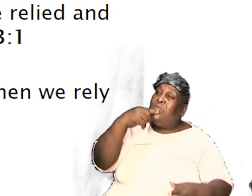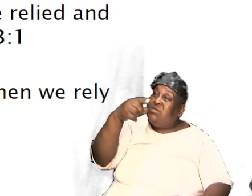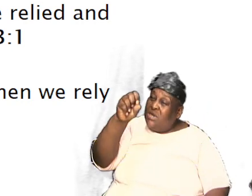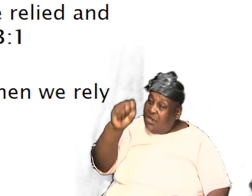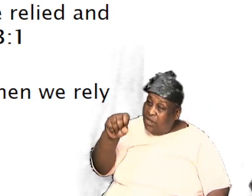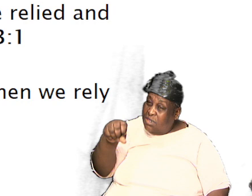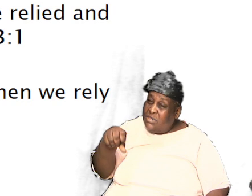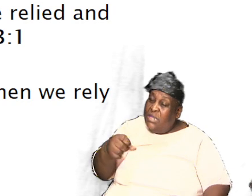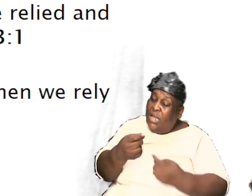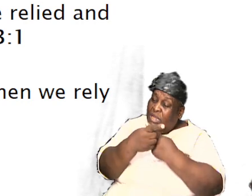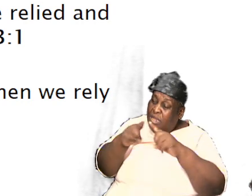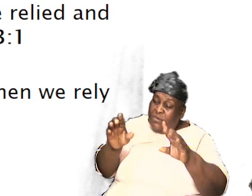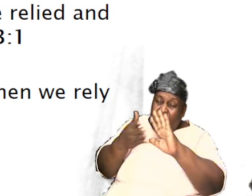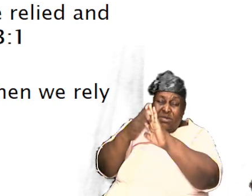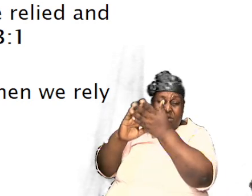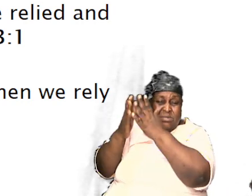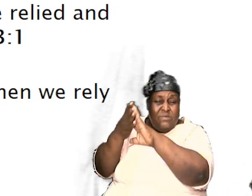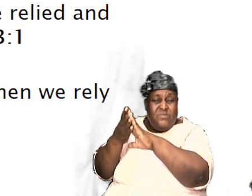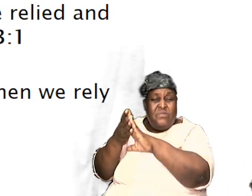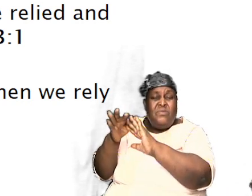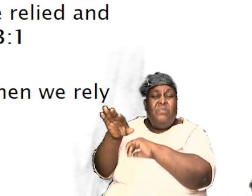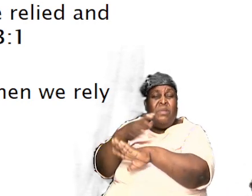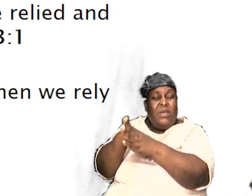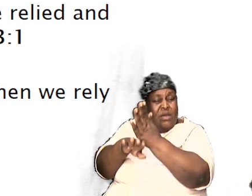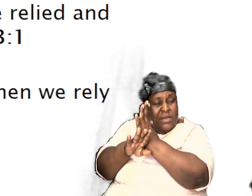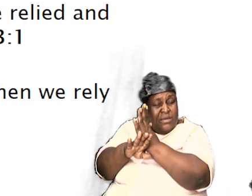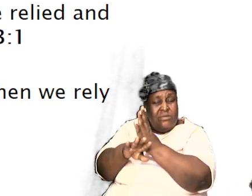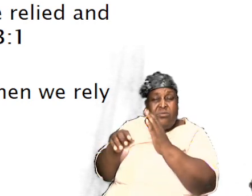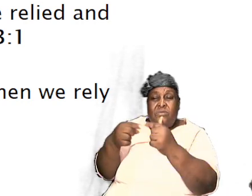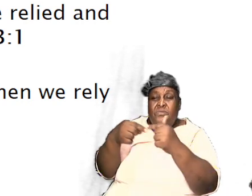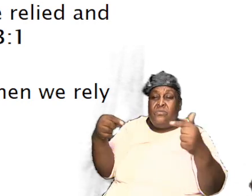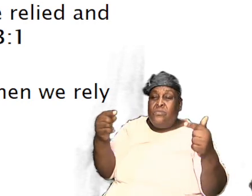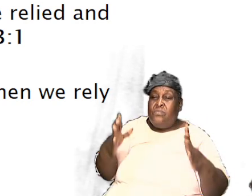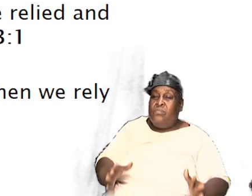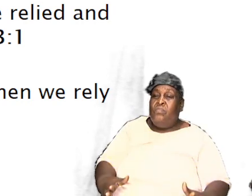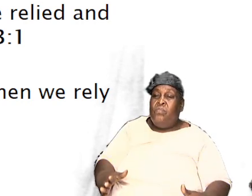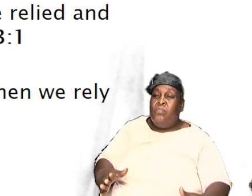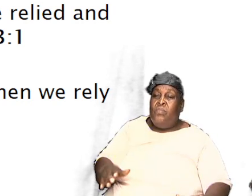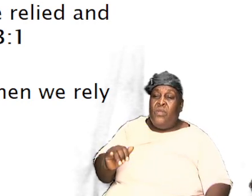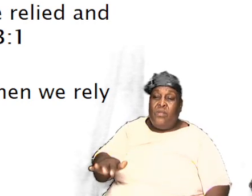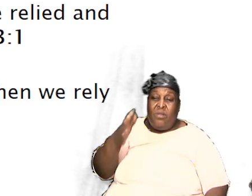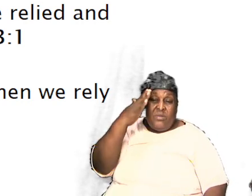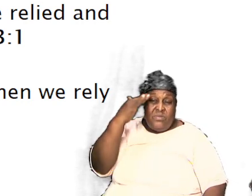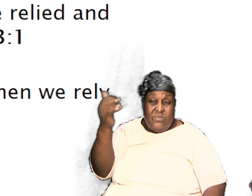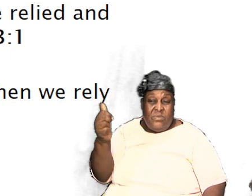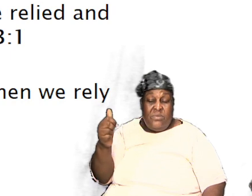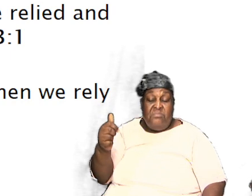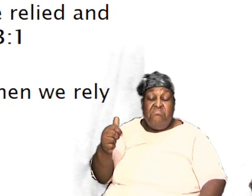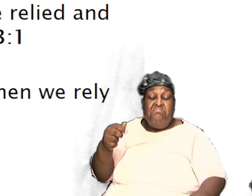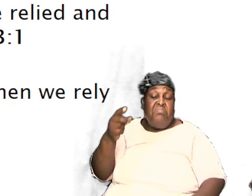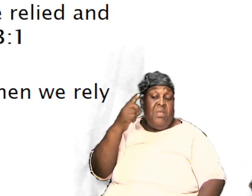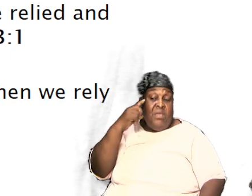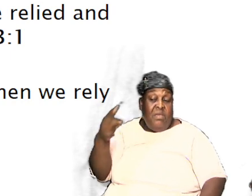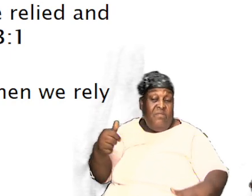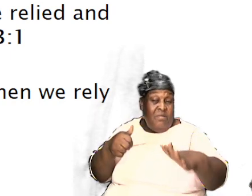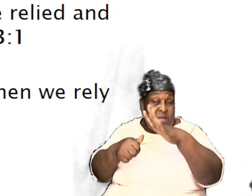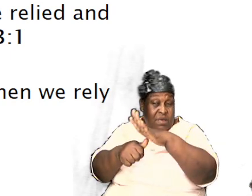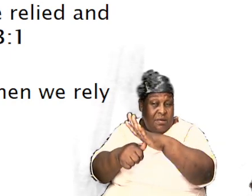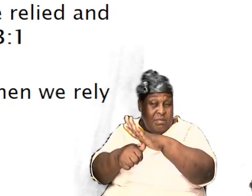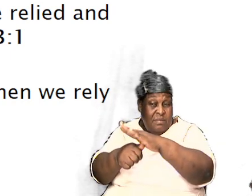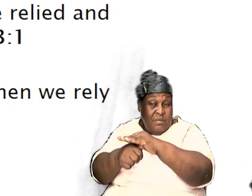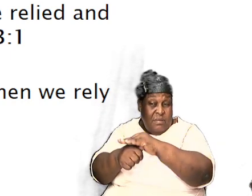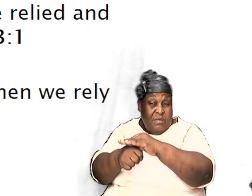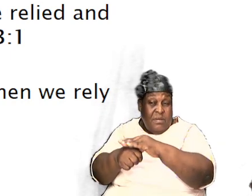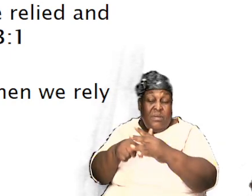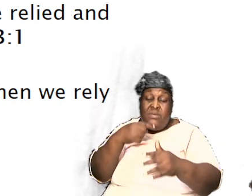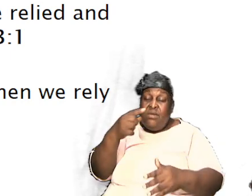the city from the hand of the Philistines. That is what we are hearing was in Isaiah. So I am saying to us as people